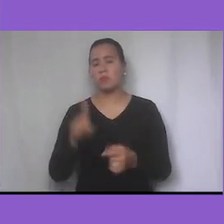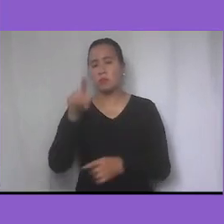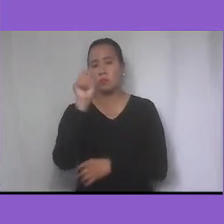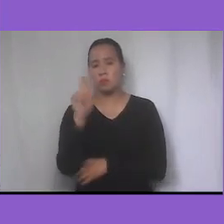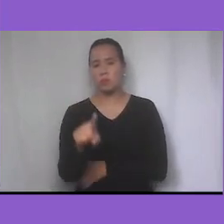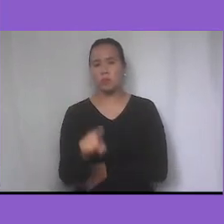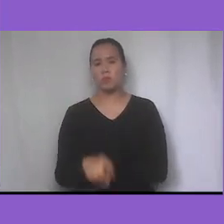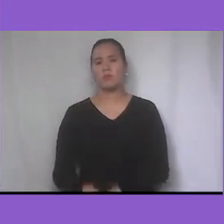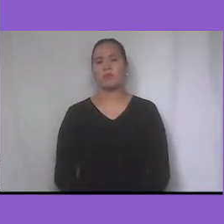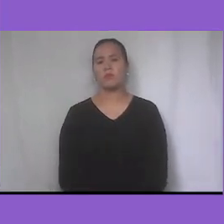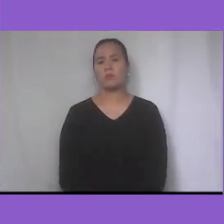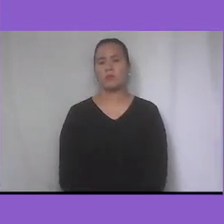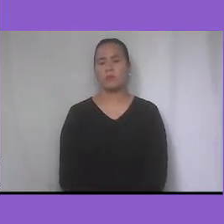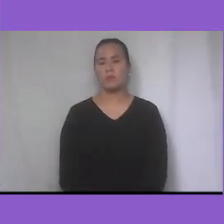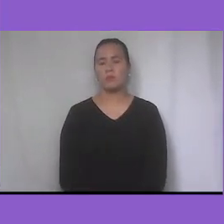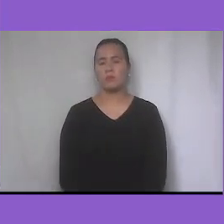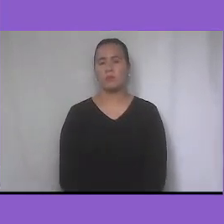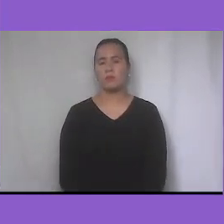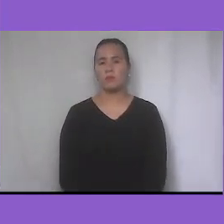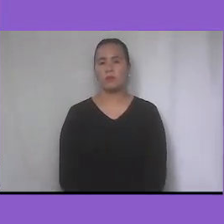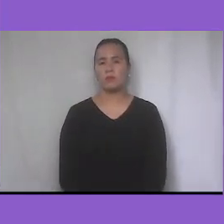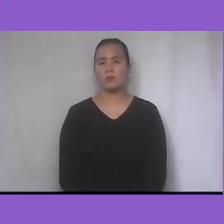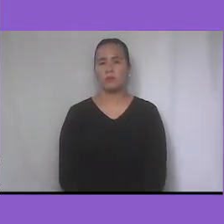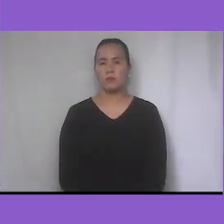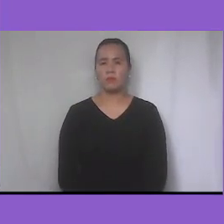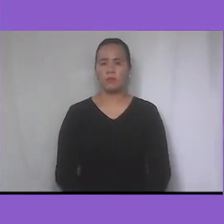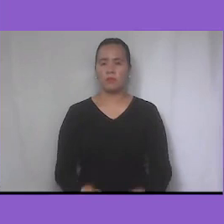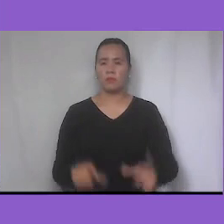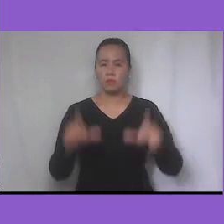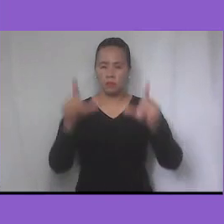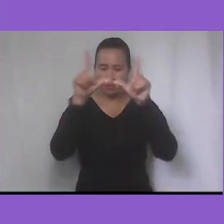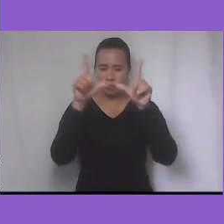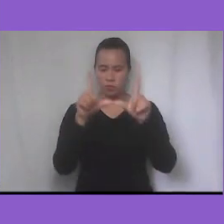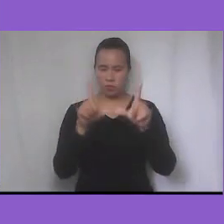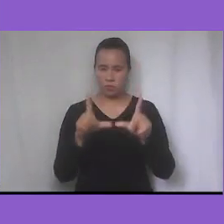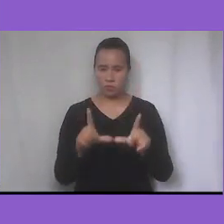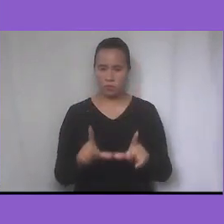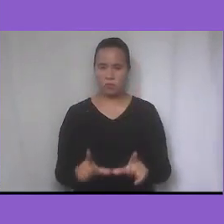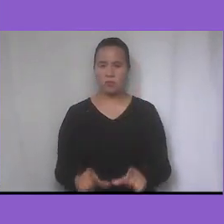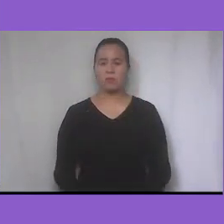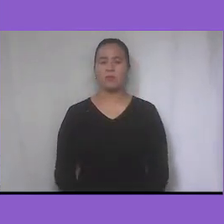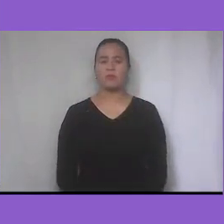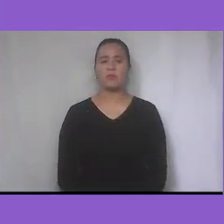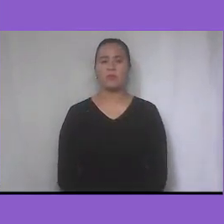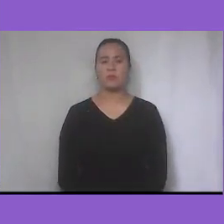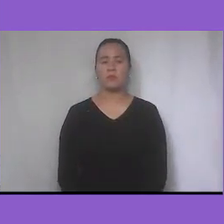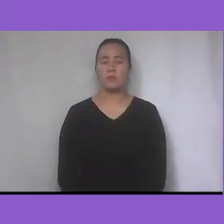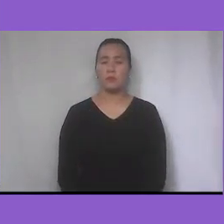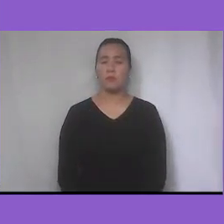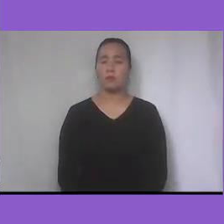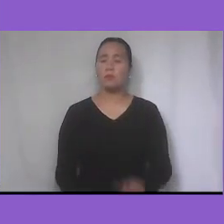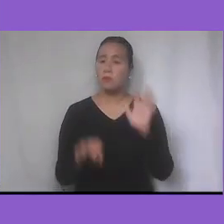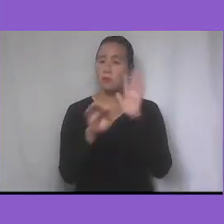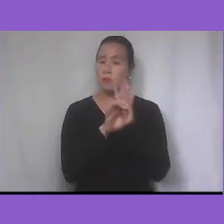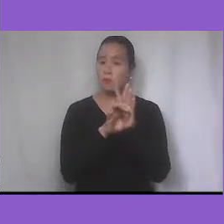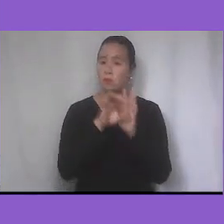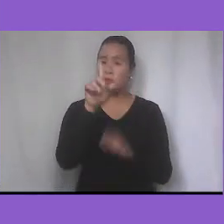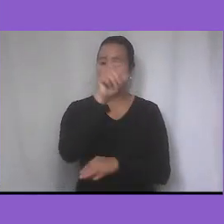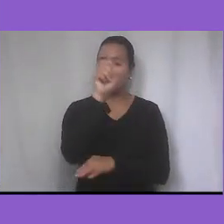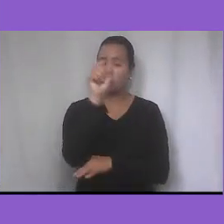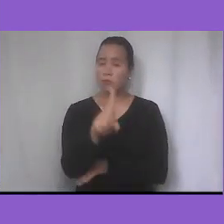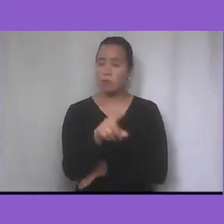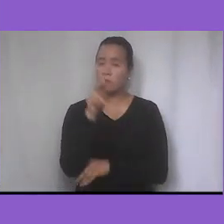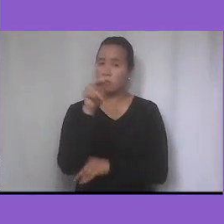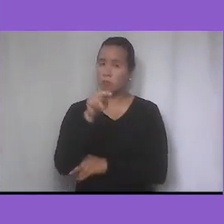integrative, and creative levels of comprehension. This is an example of questions that we might ask. Sino